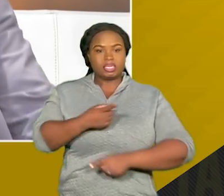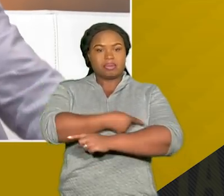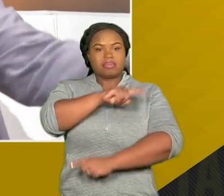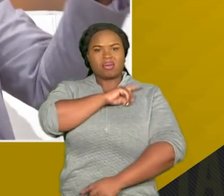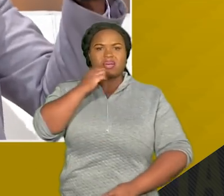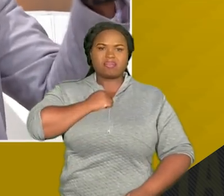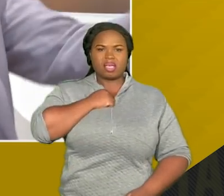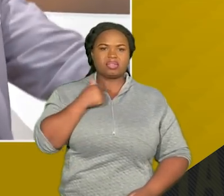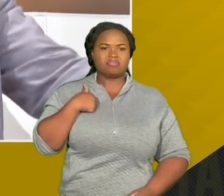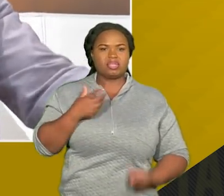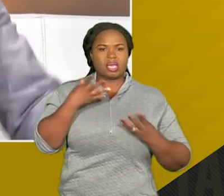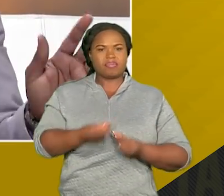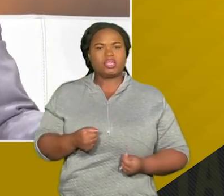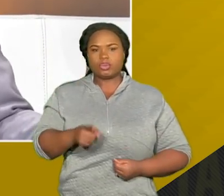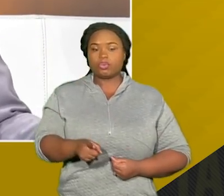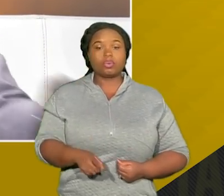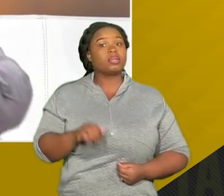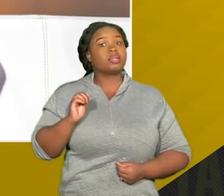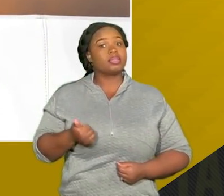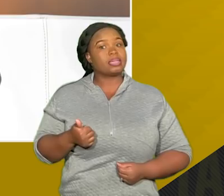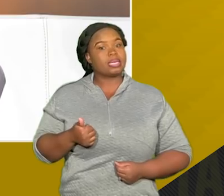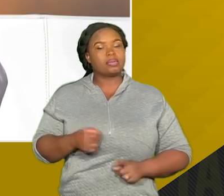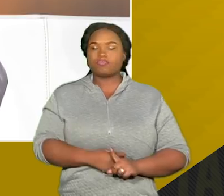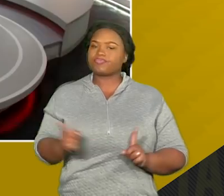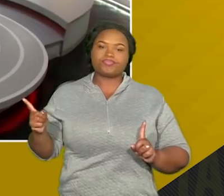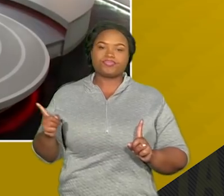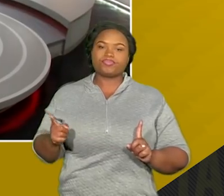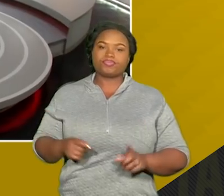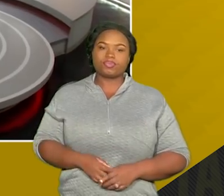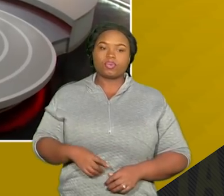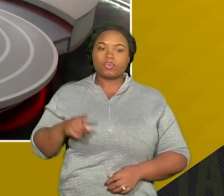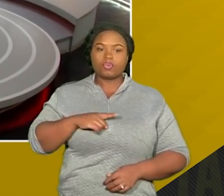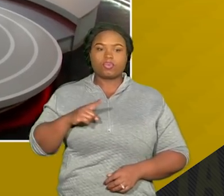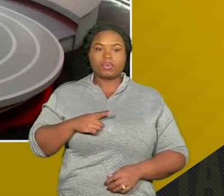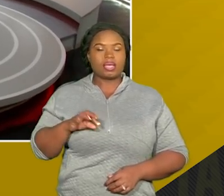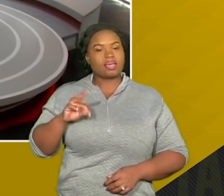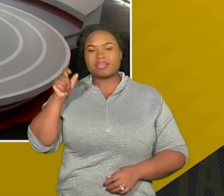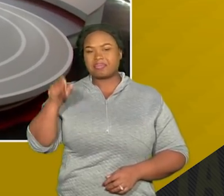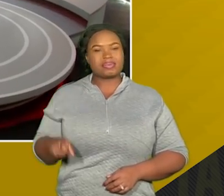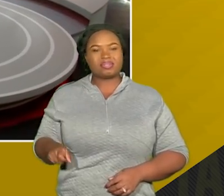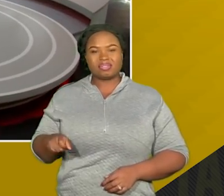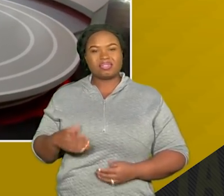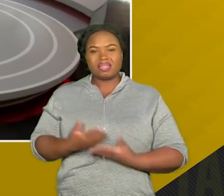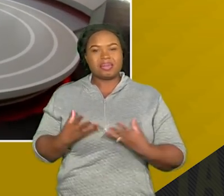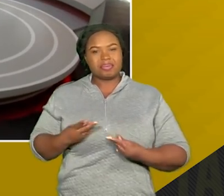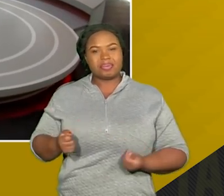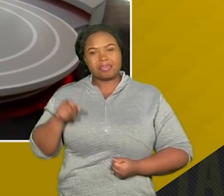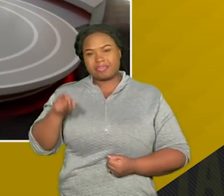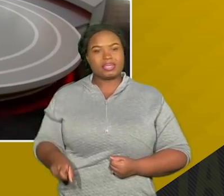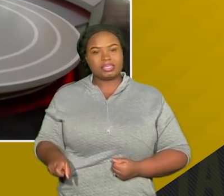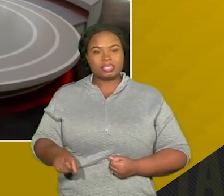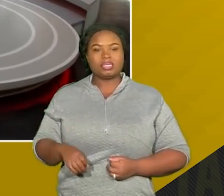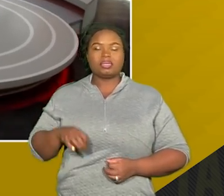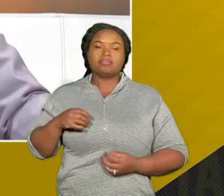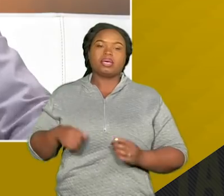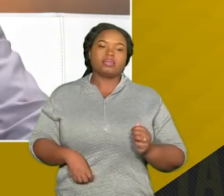power, it's me who's healing you, then you have missed the mark. Because no man can heal a human being